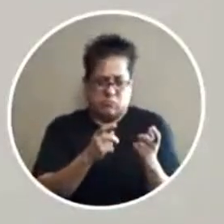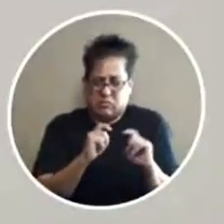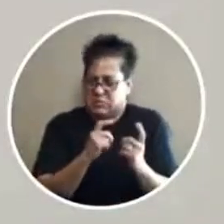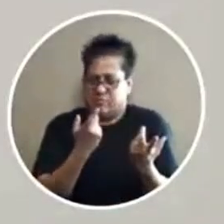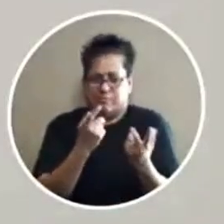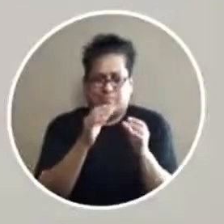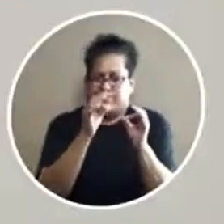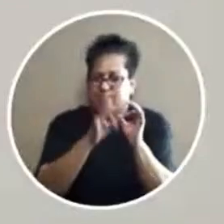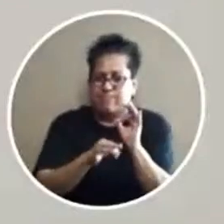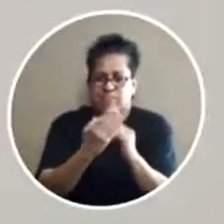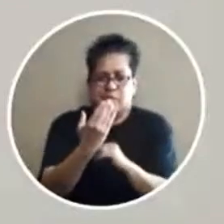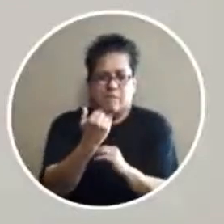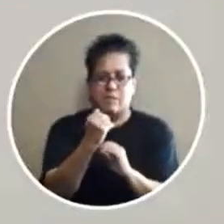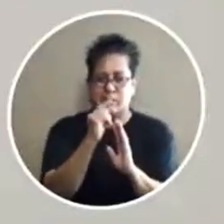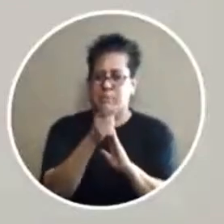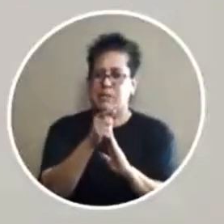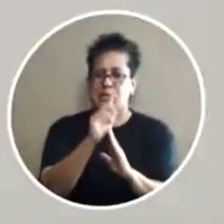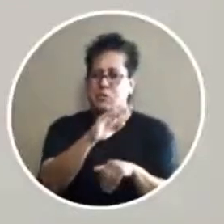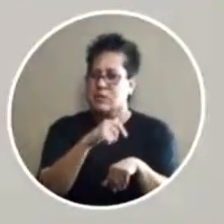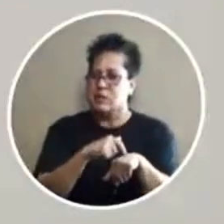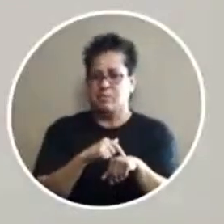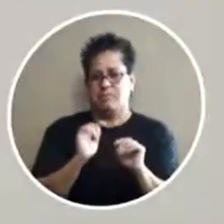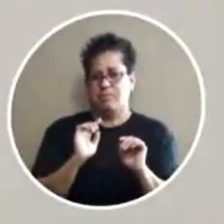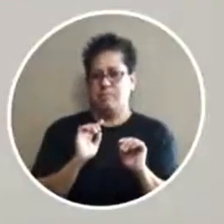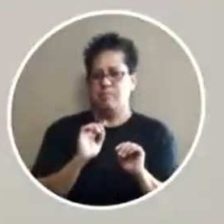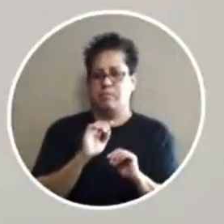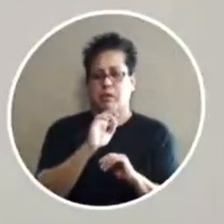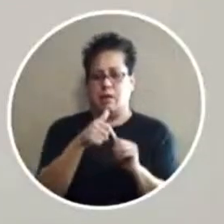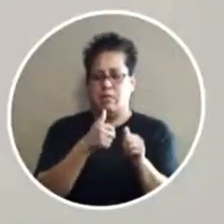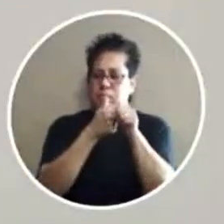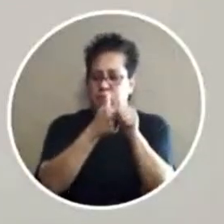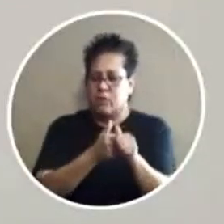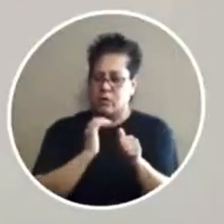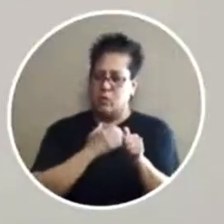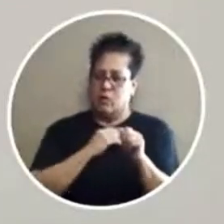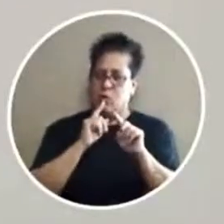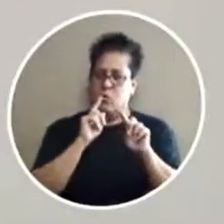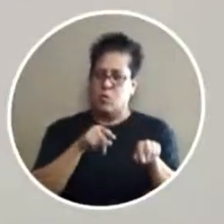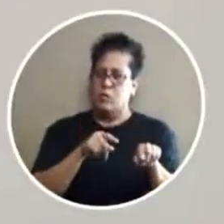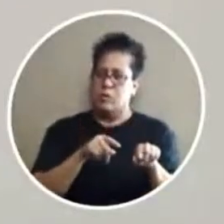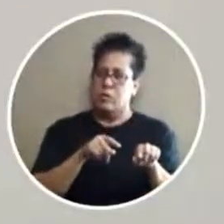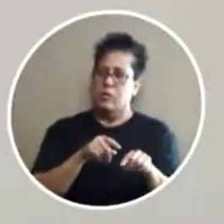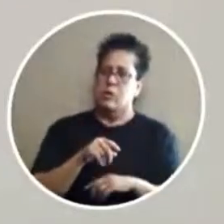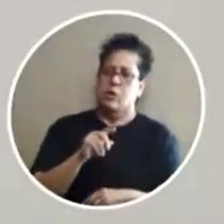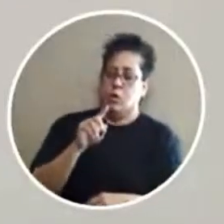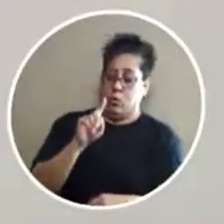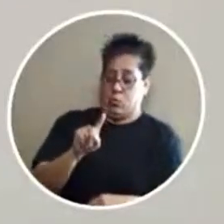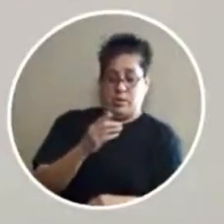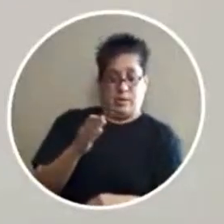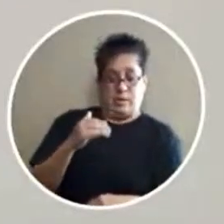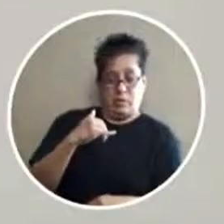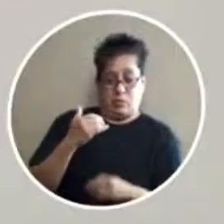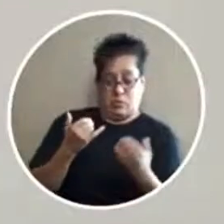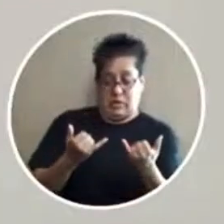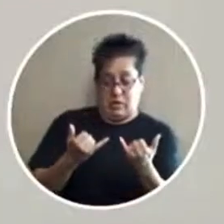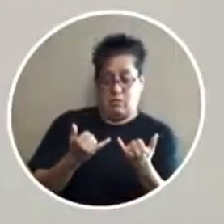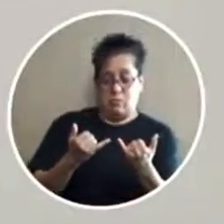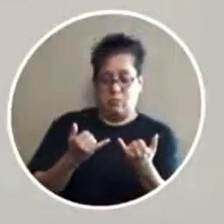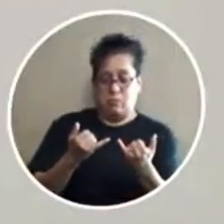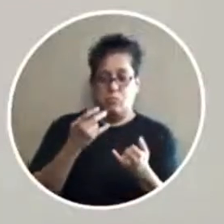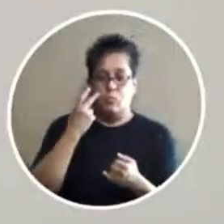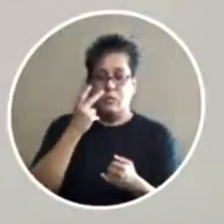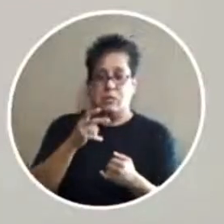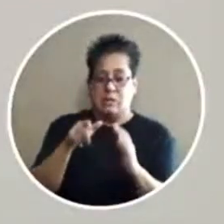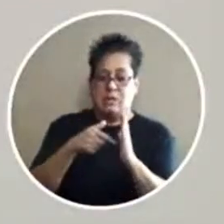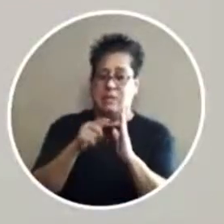15 minutes of their time and to follow the orders. One measure that we're taking right now, because we're seeing